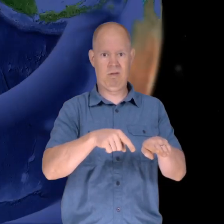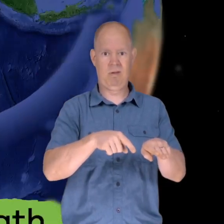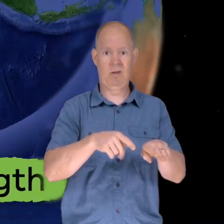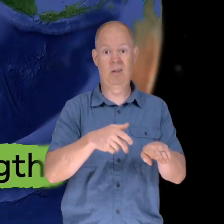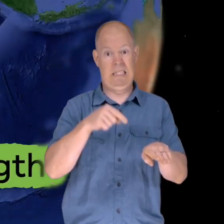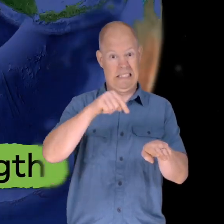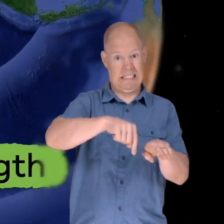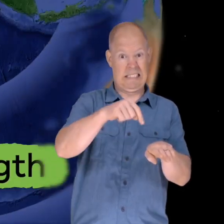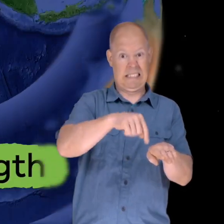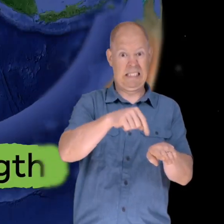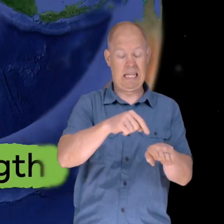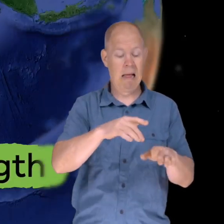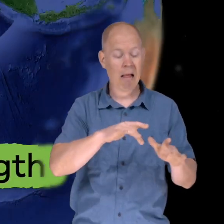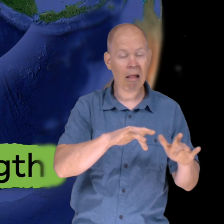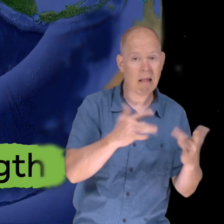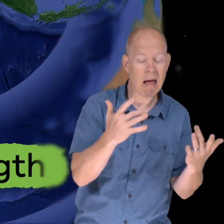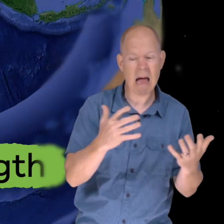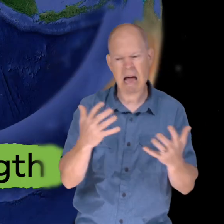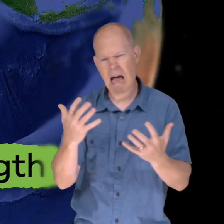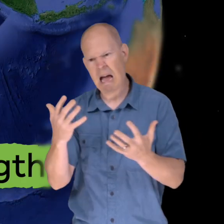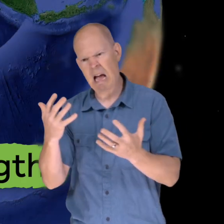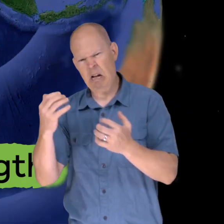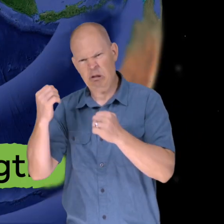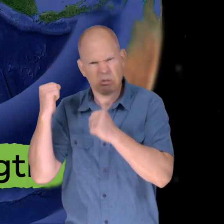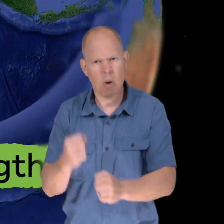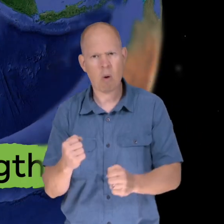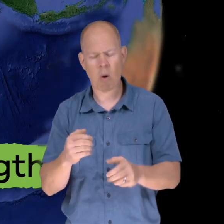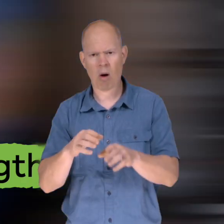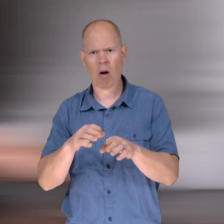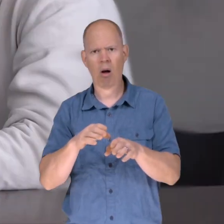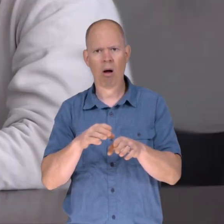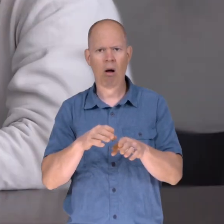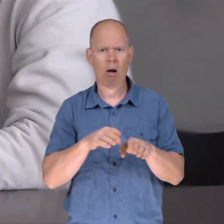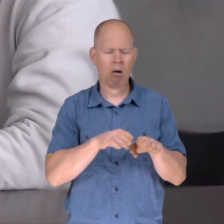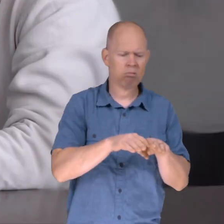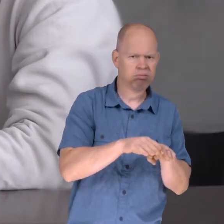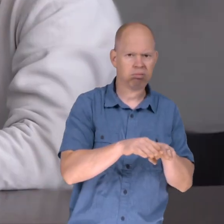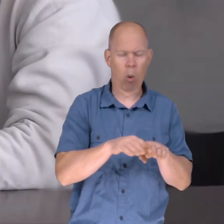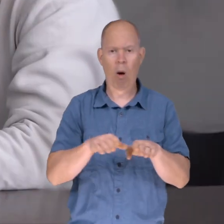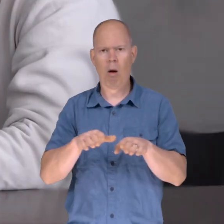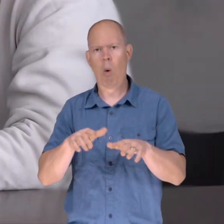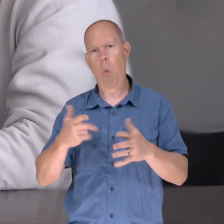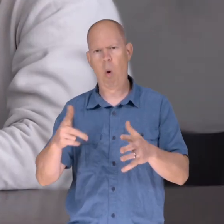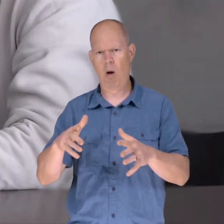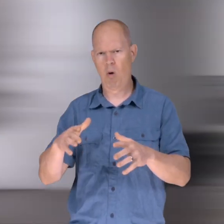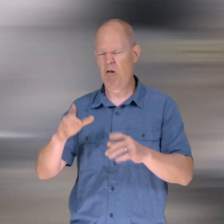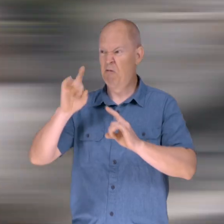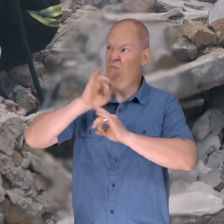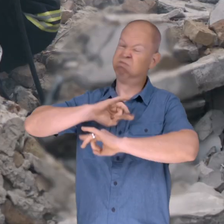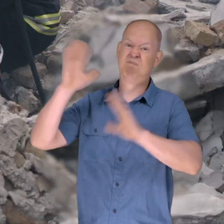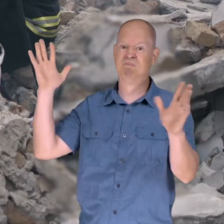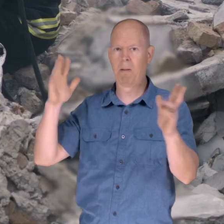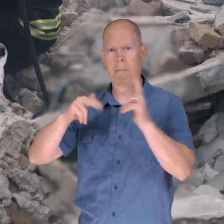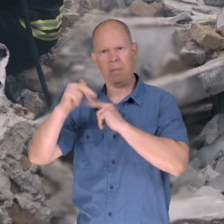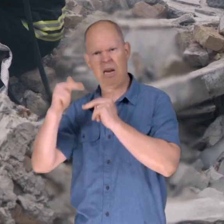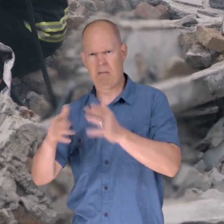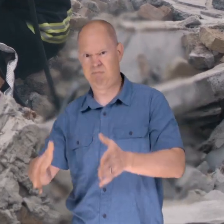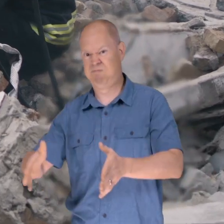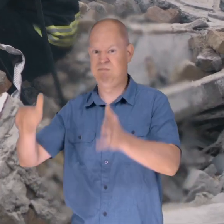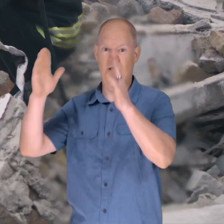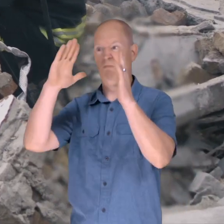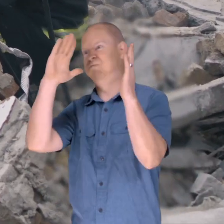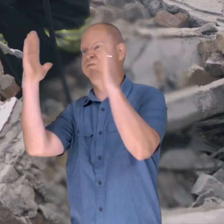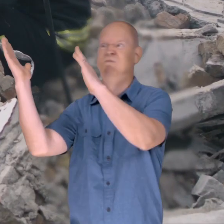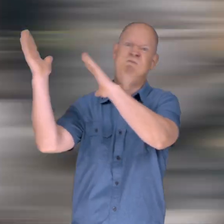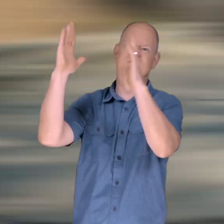The magnitude or strength of an earthquake can be minor with a few tremors or major, toppling